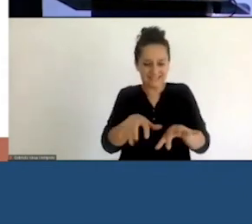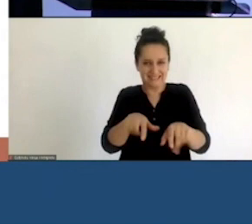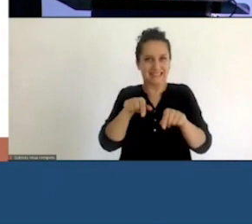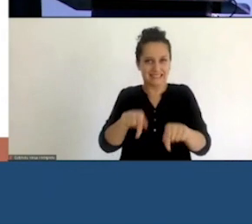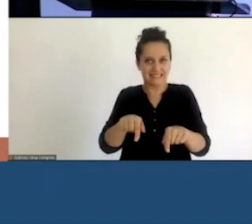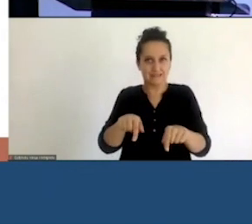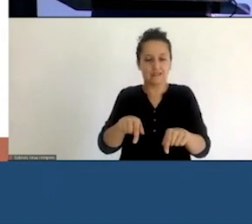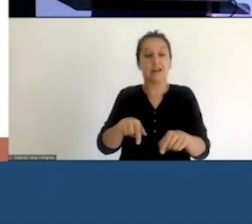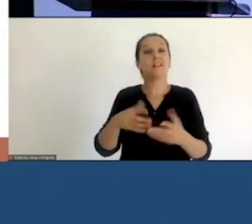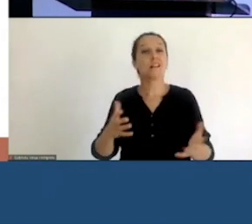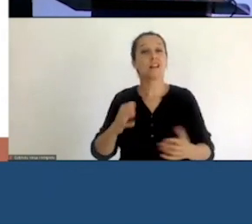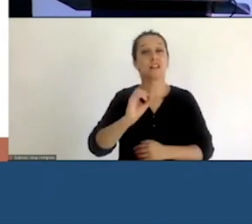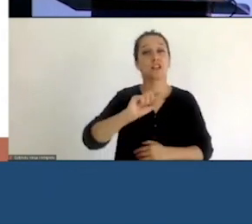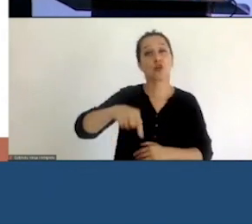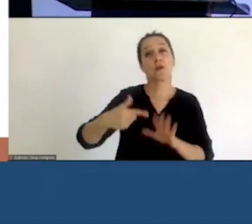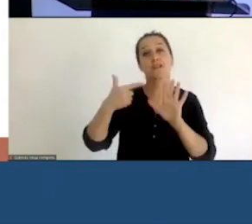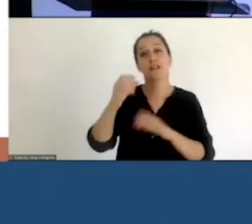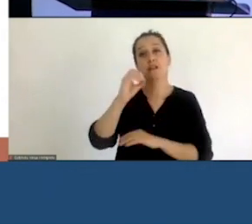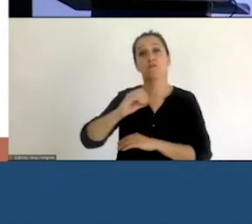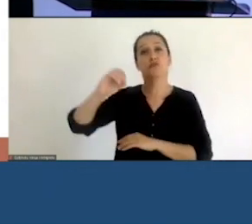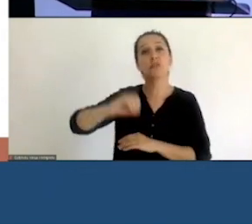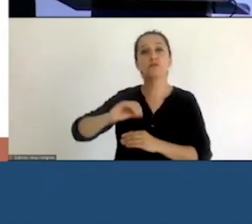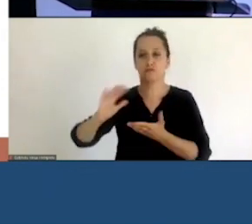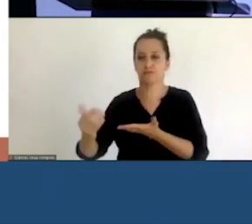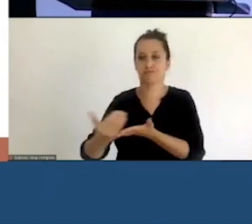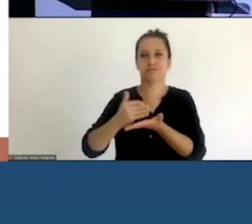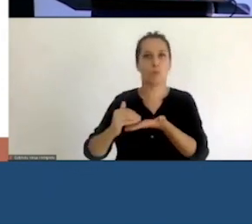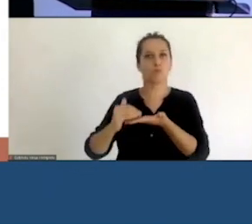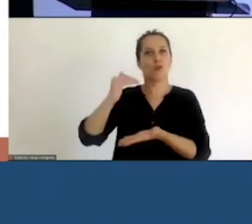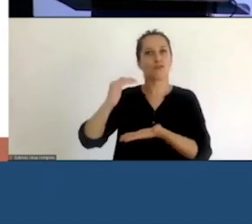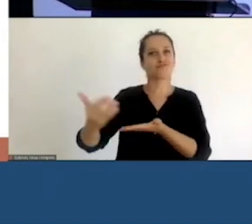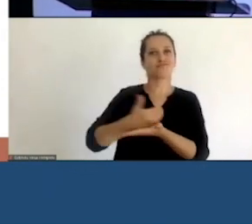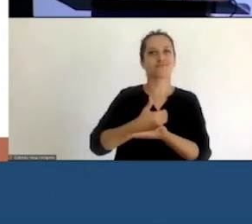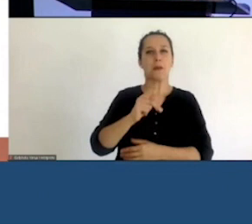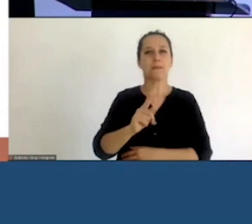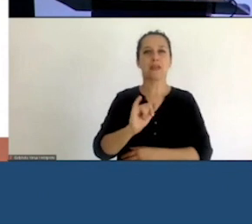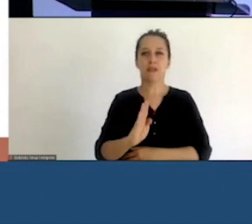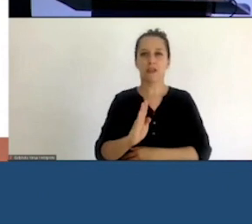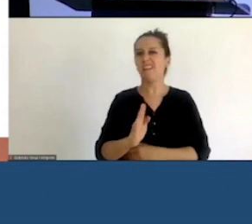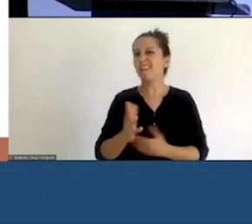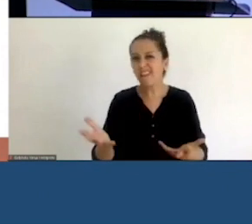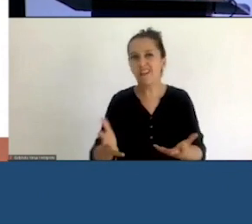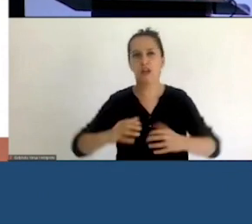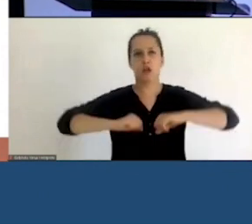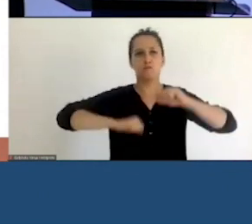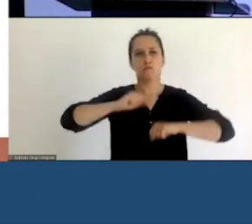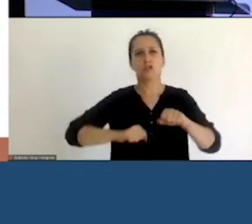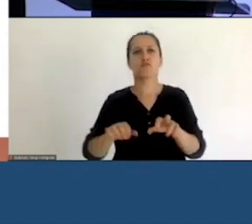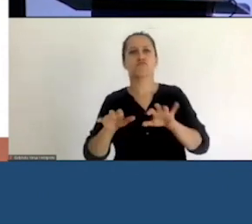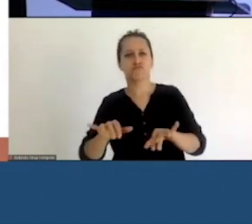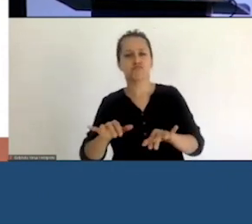was became 0. Uh, meant that we had a rise of in our